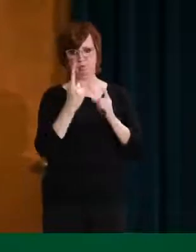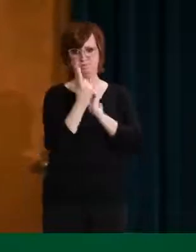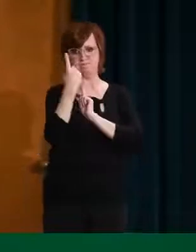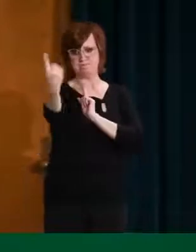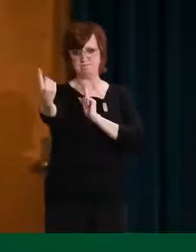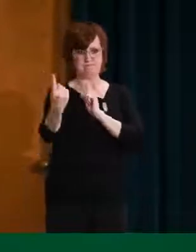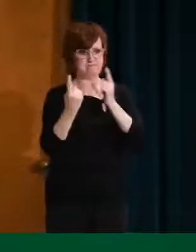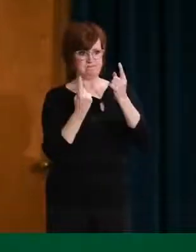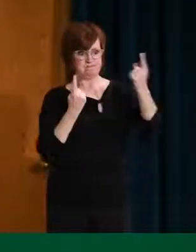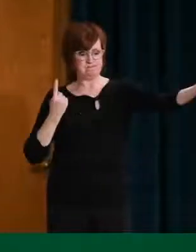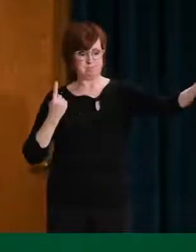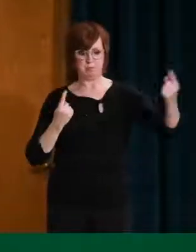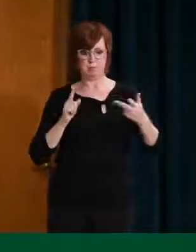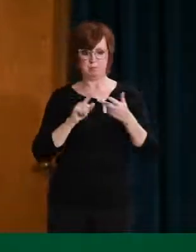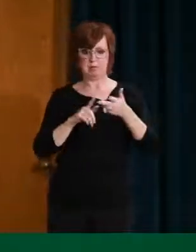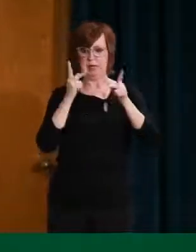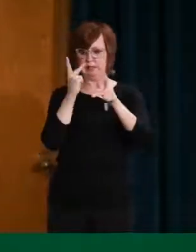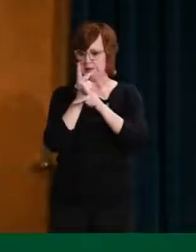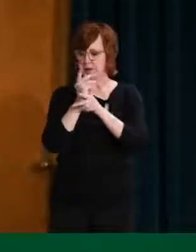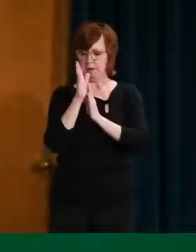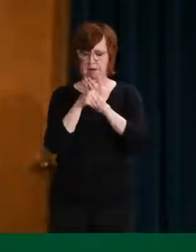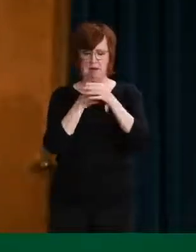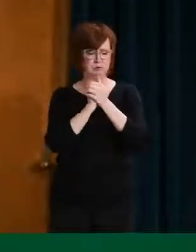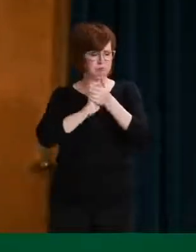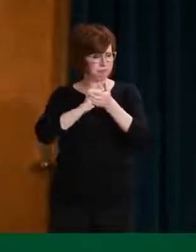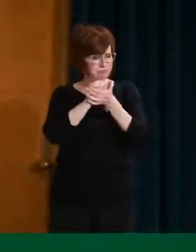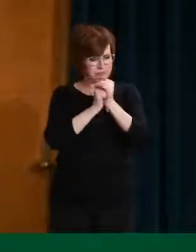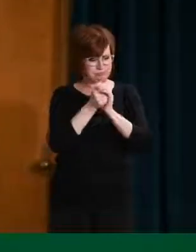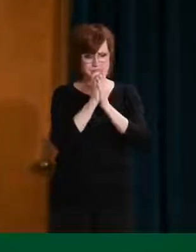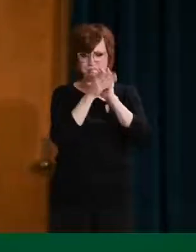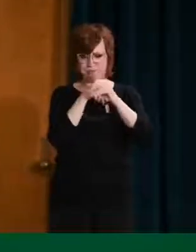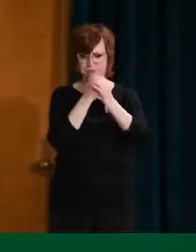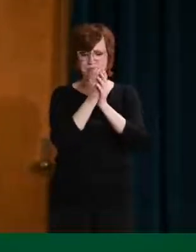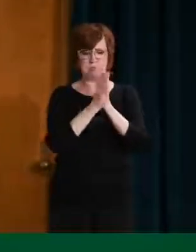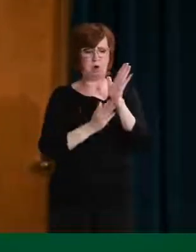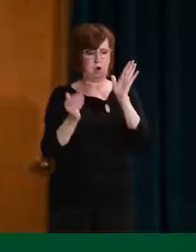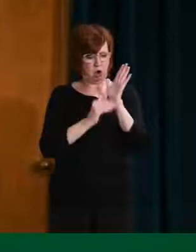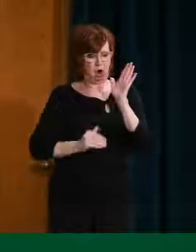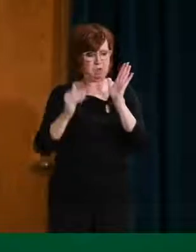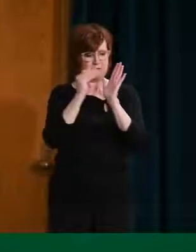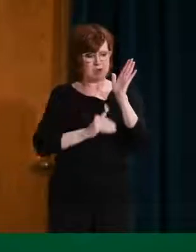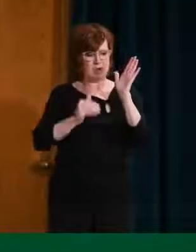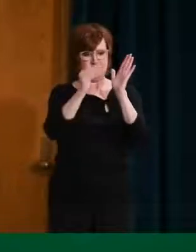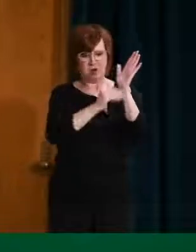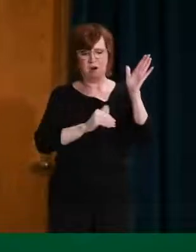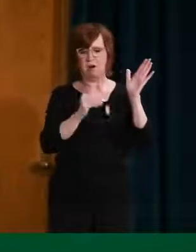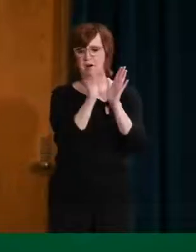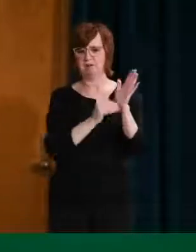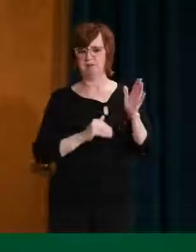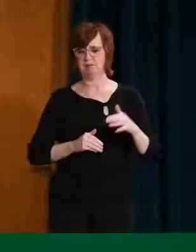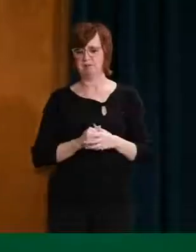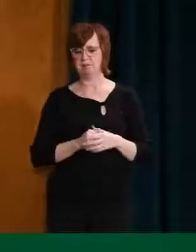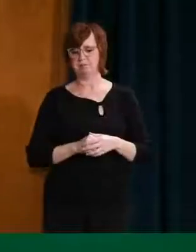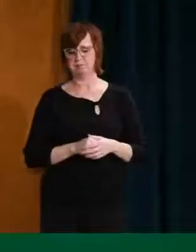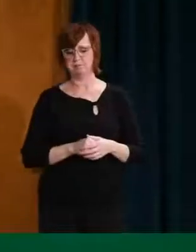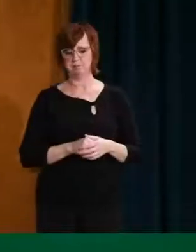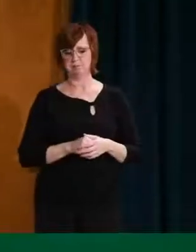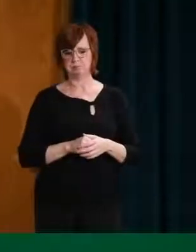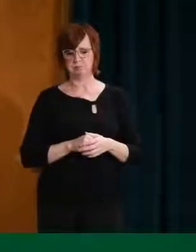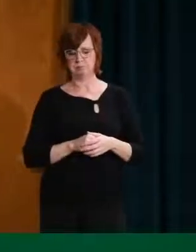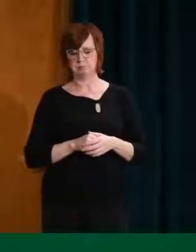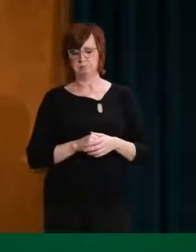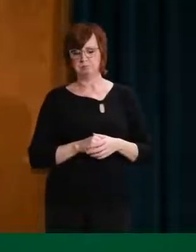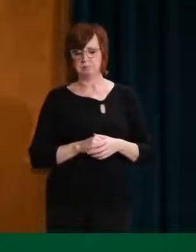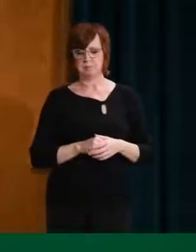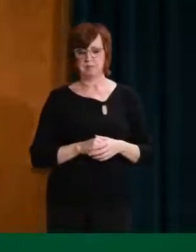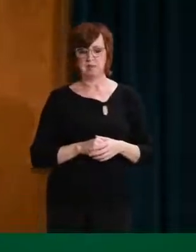in just personal cleanliness and keeping our hands, washing our hands many more times than we otherwise would. So Saskatchewan is doing